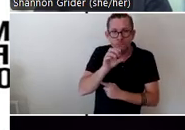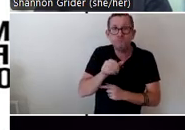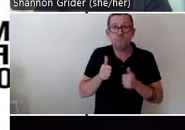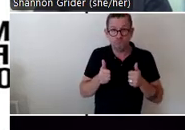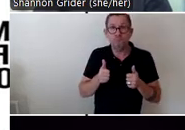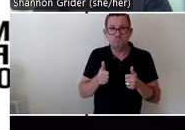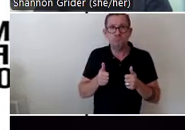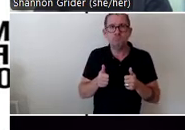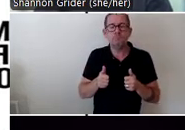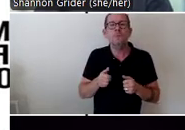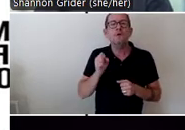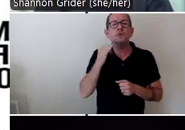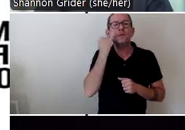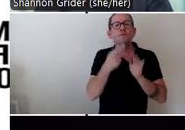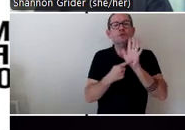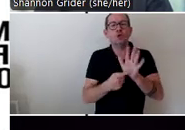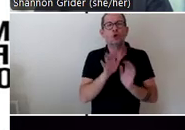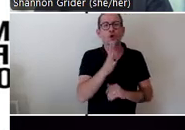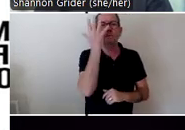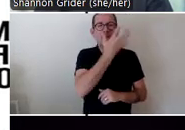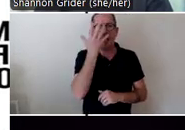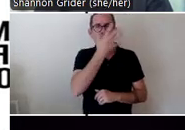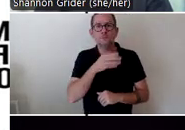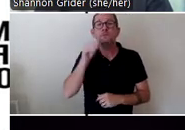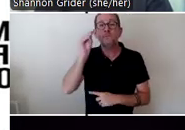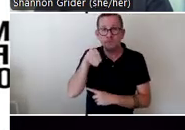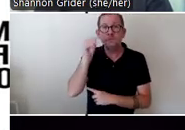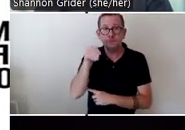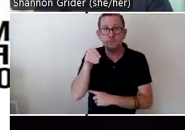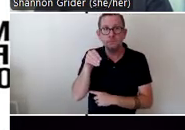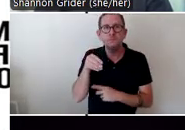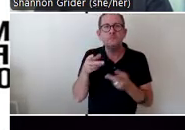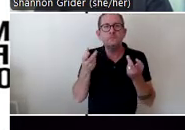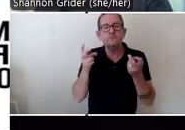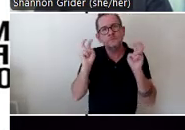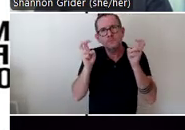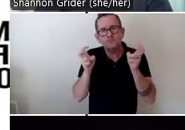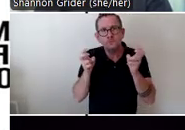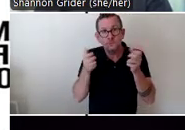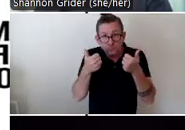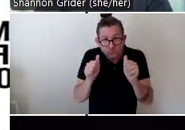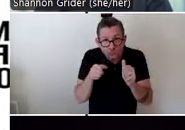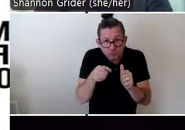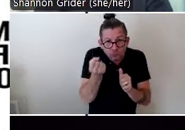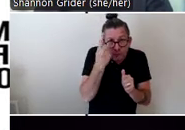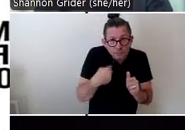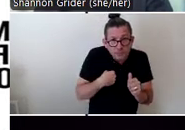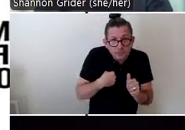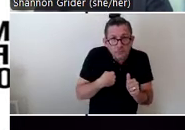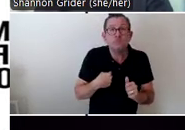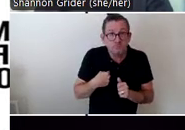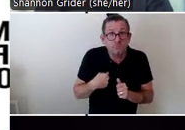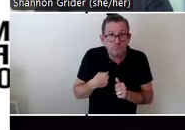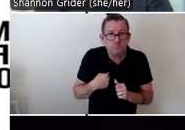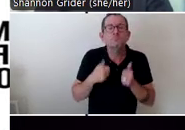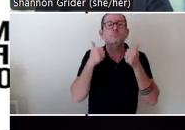same time, they may be using their residual hearing to listen as well, and then they can't distinguish what is being said versus what is